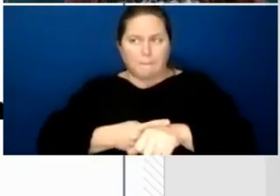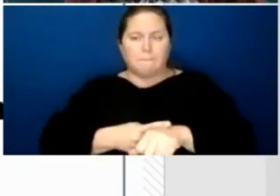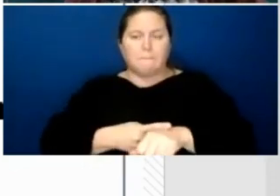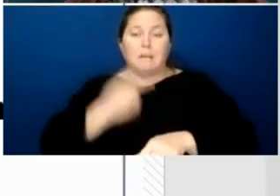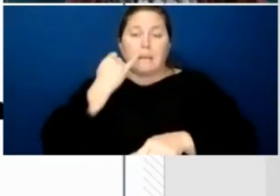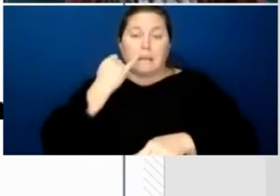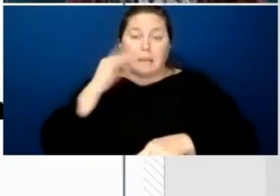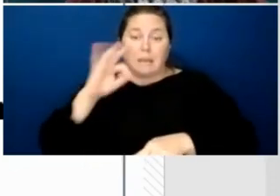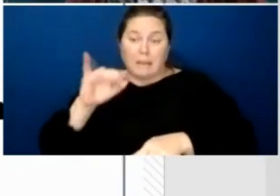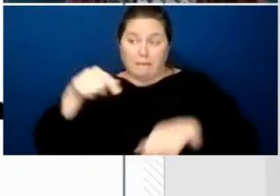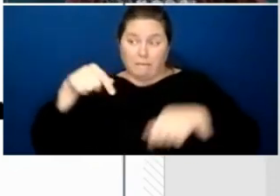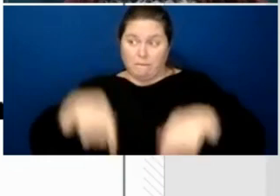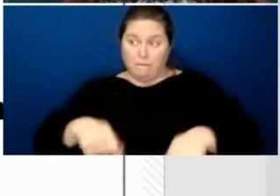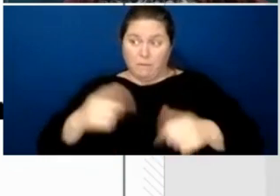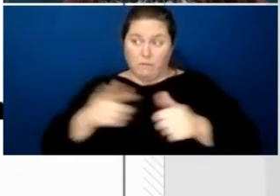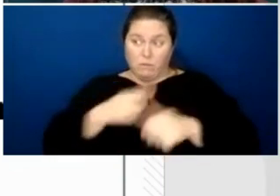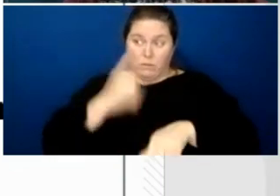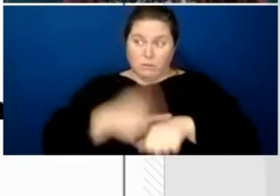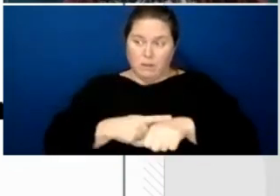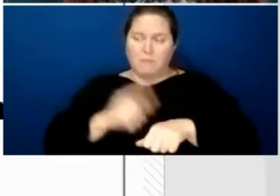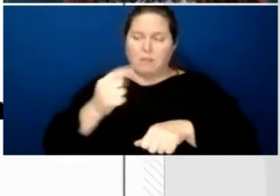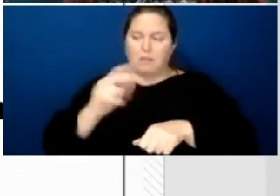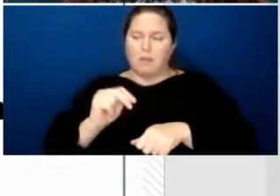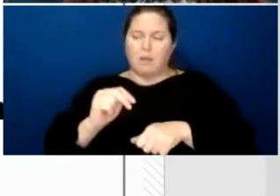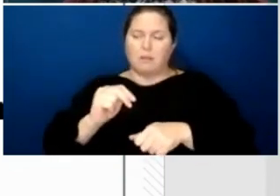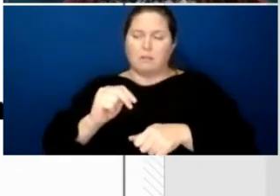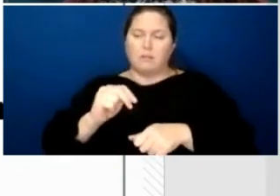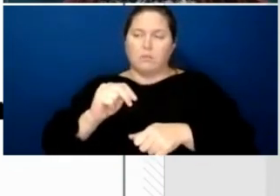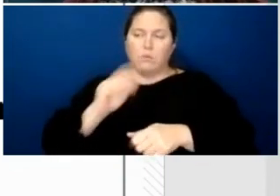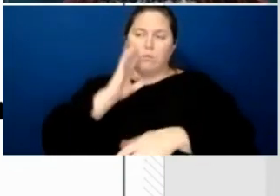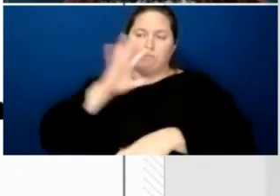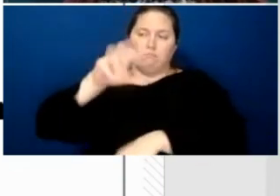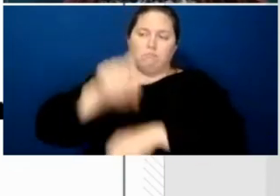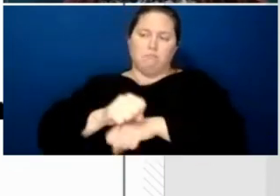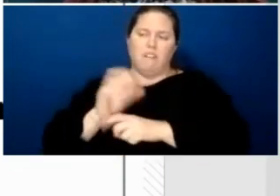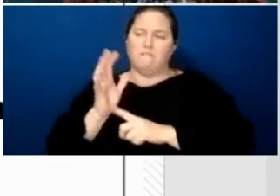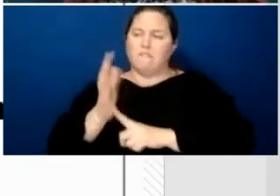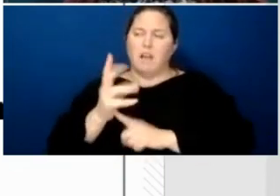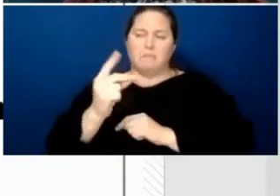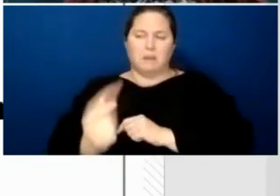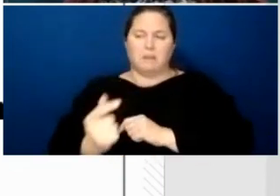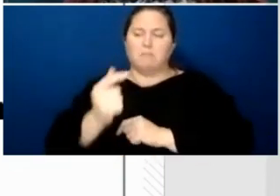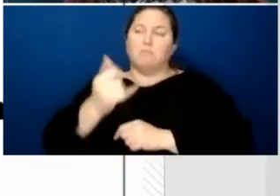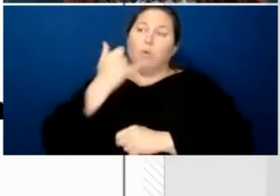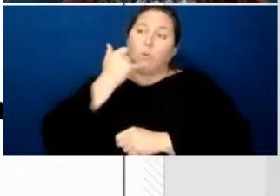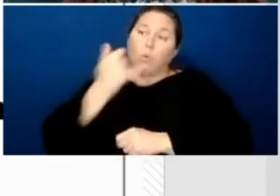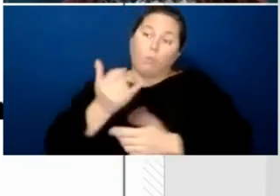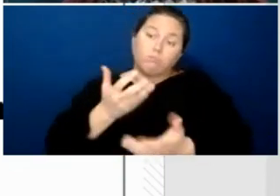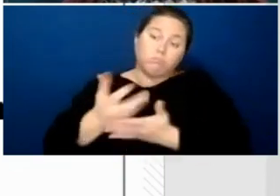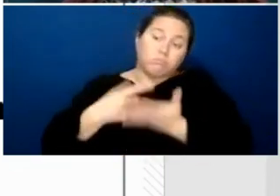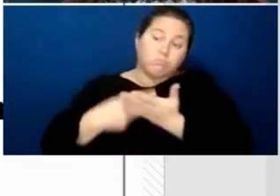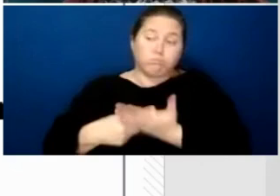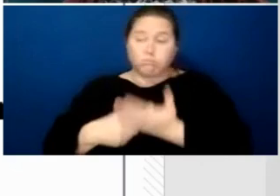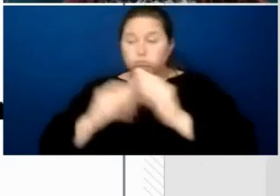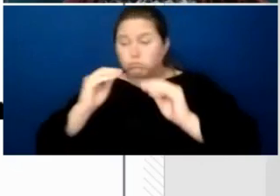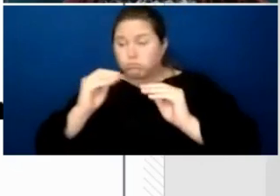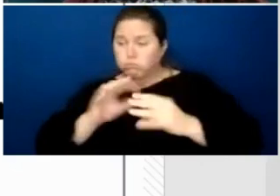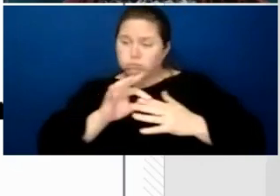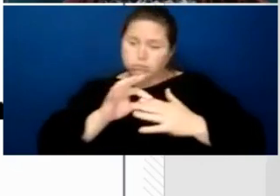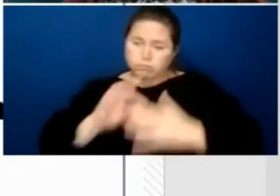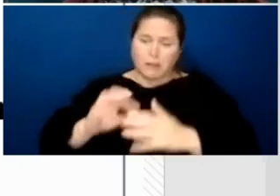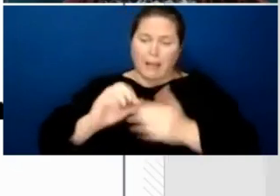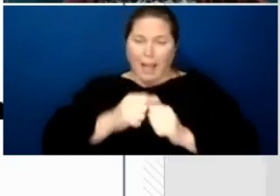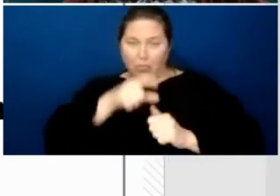in the next couple of days to learn about your program, help you to bring these resources into your classes and